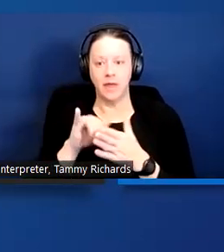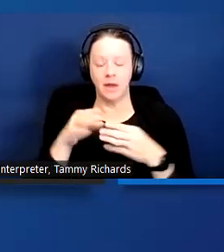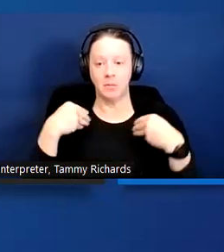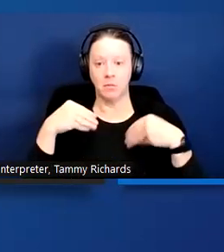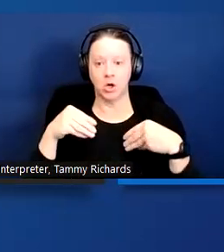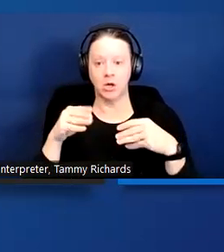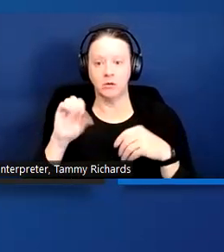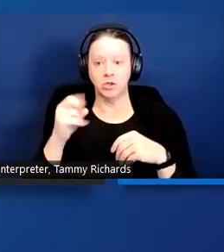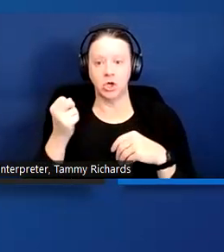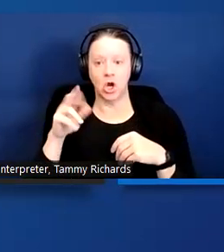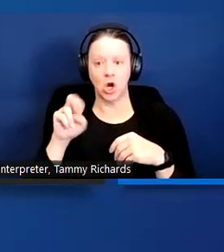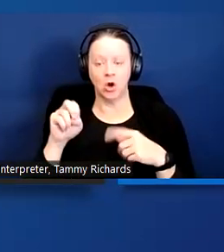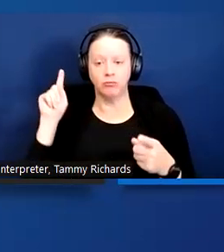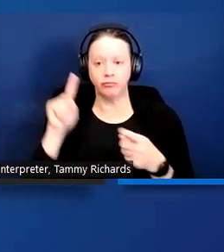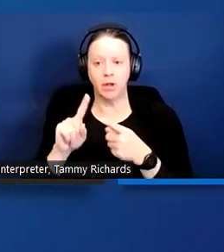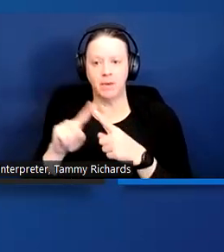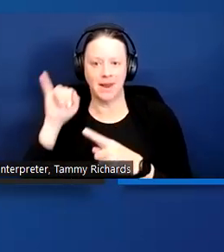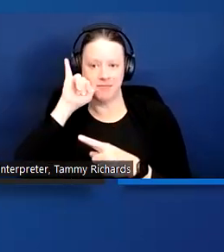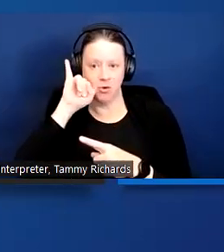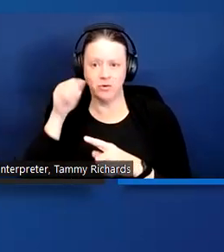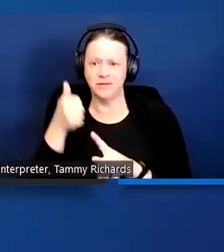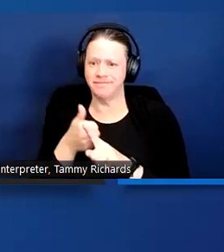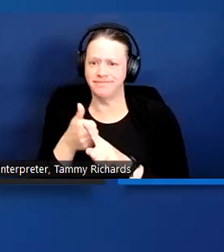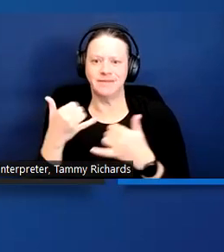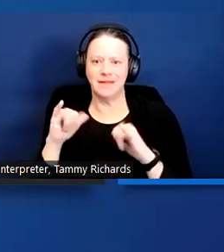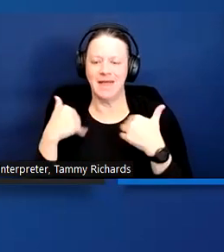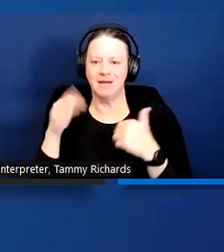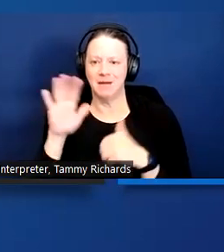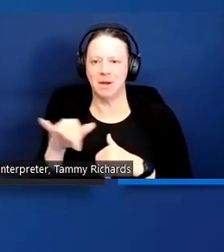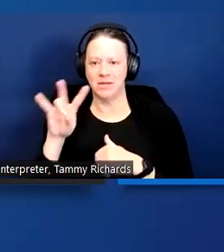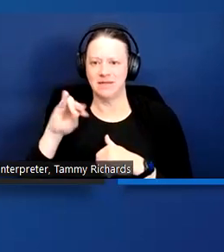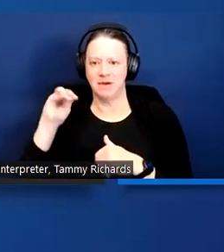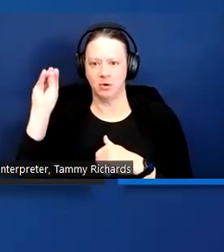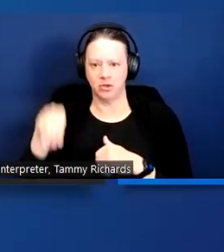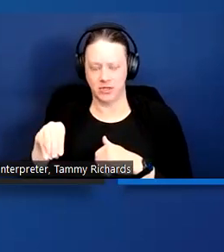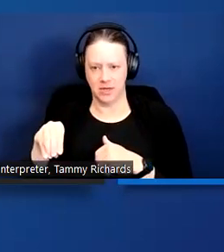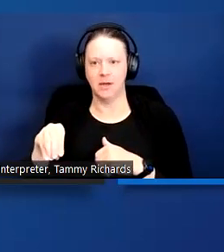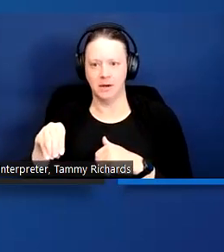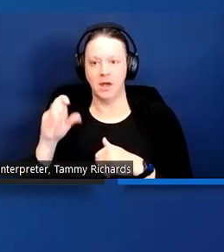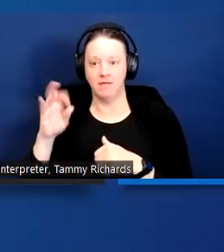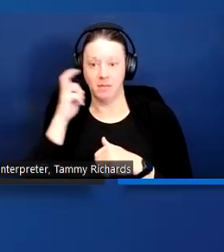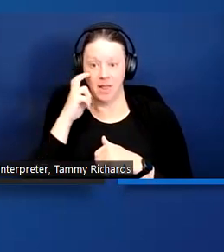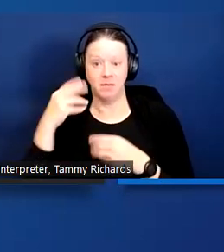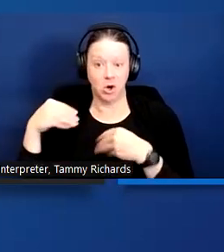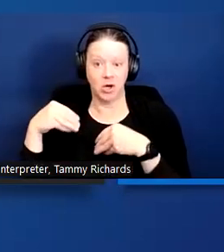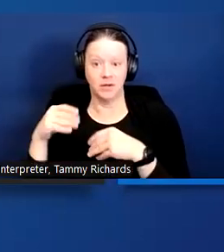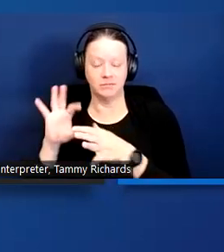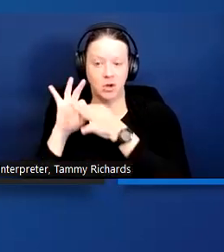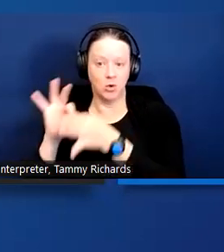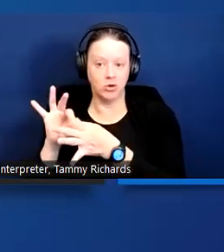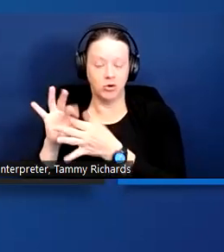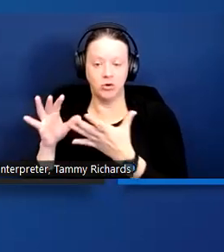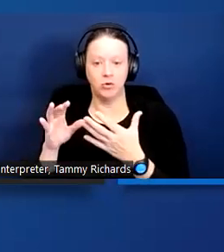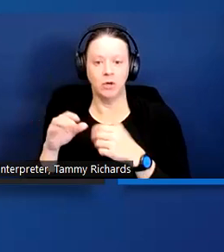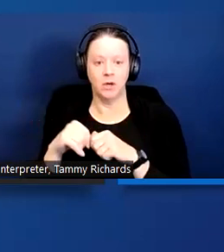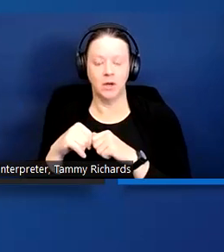has shrunk a little bit, but iPhones still hold about 70% of the blind market, according to